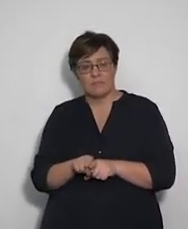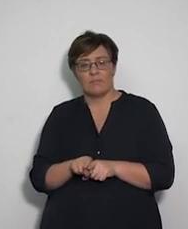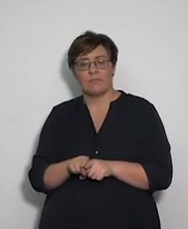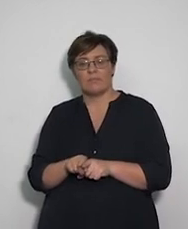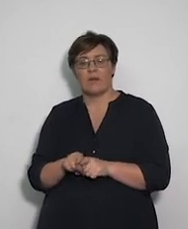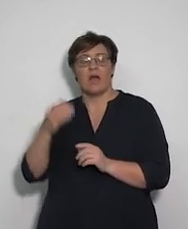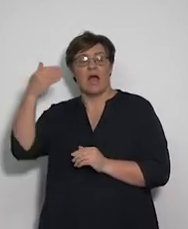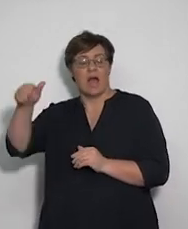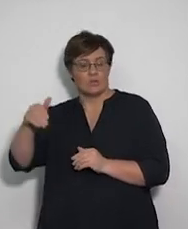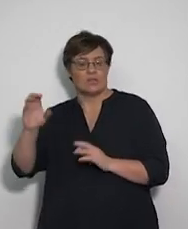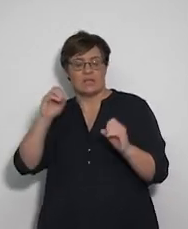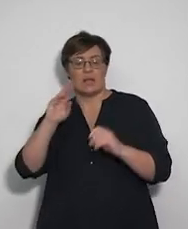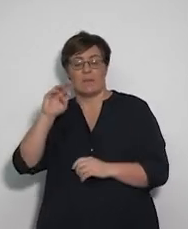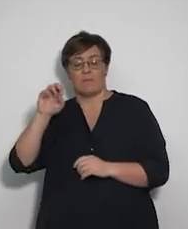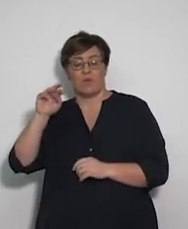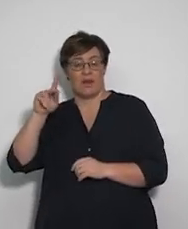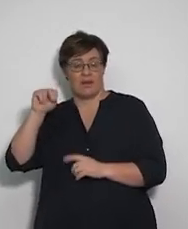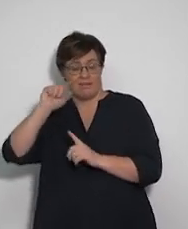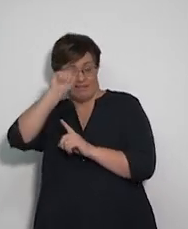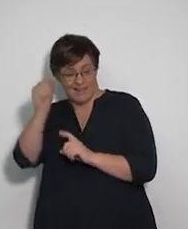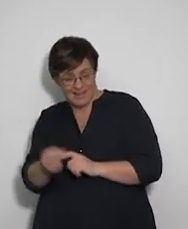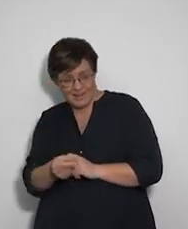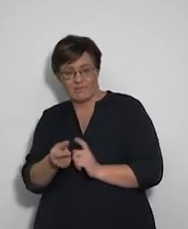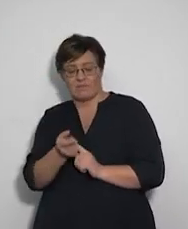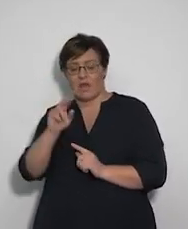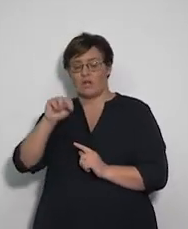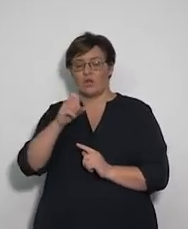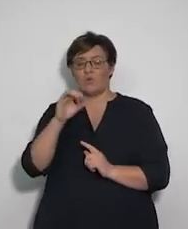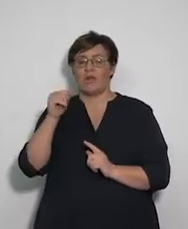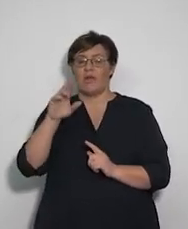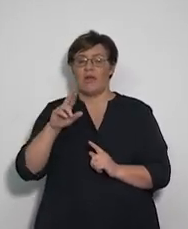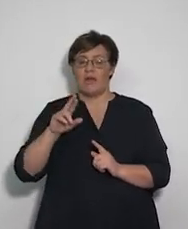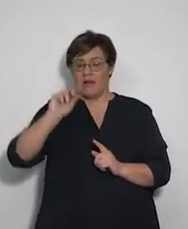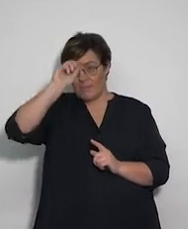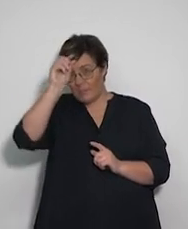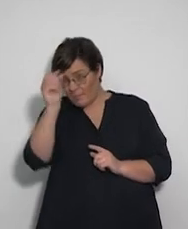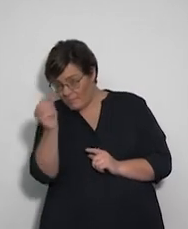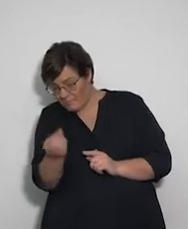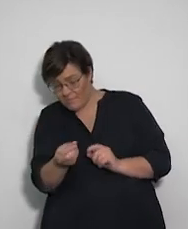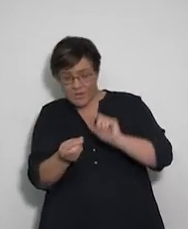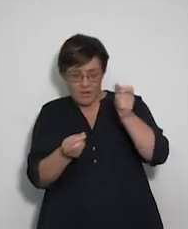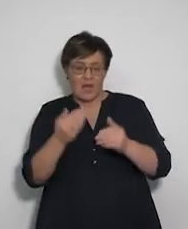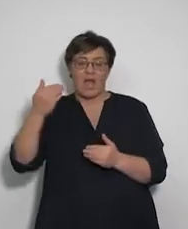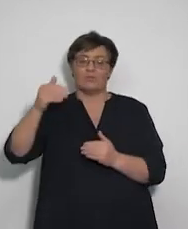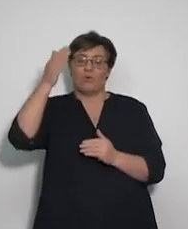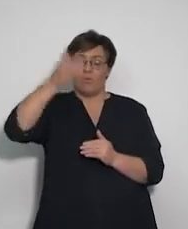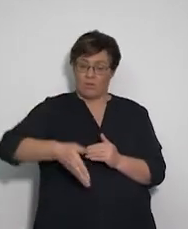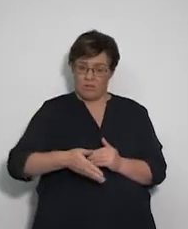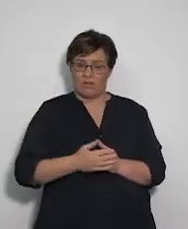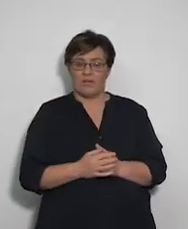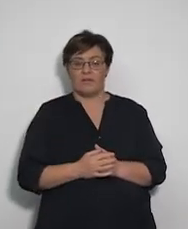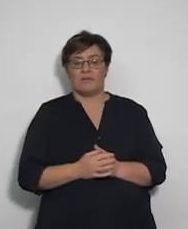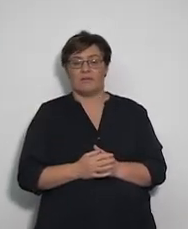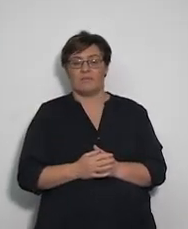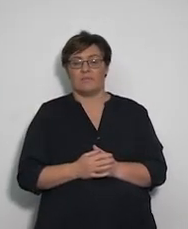to the outer cell membrane, and here we find that's the nuclear membrane here, but the outer wall is the